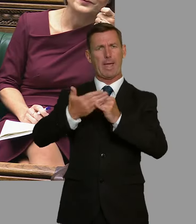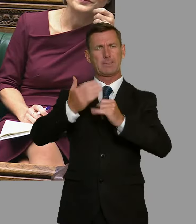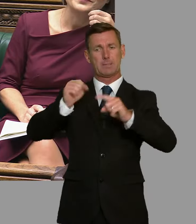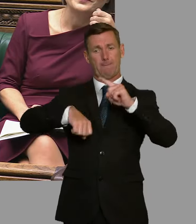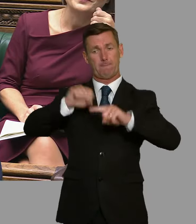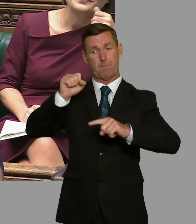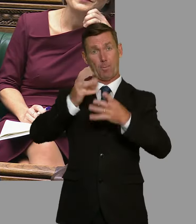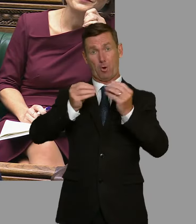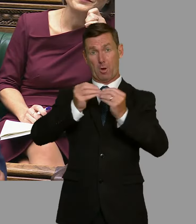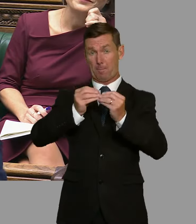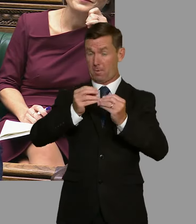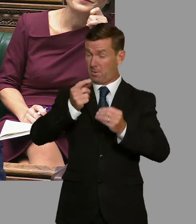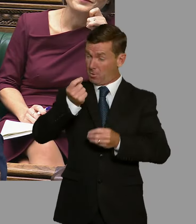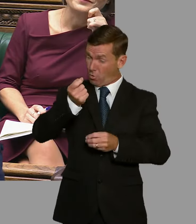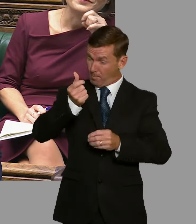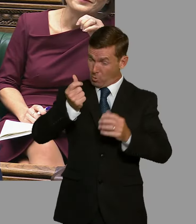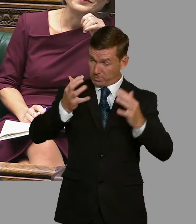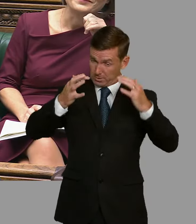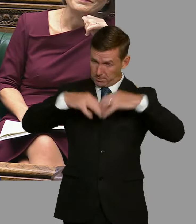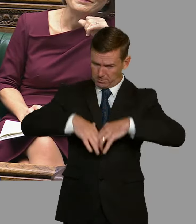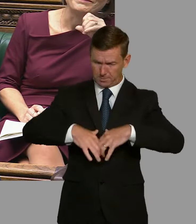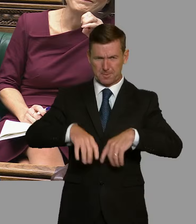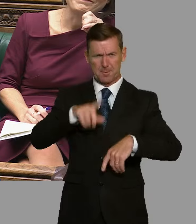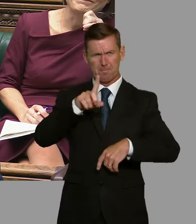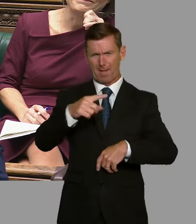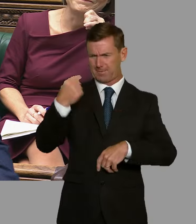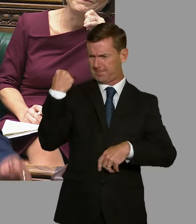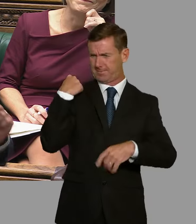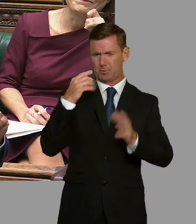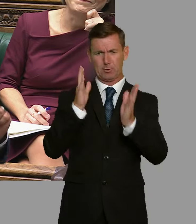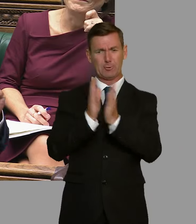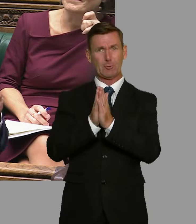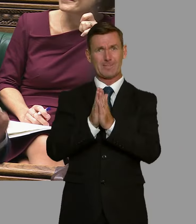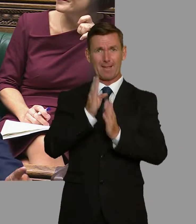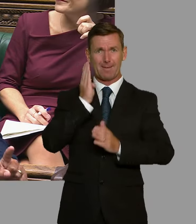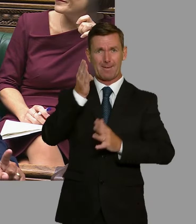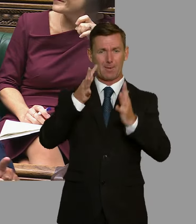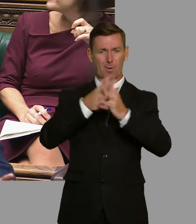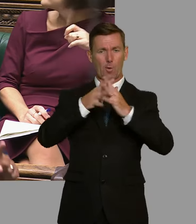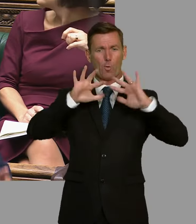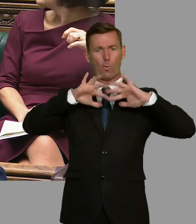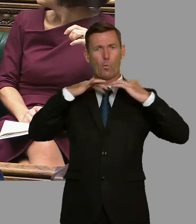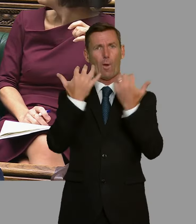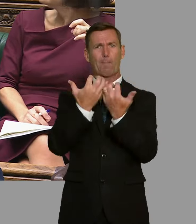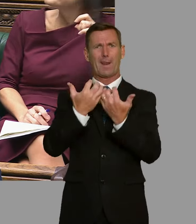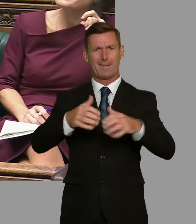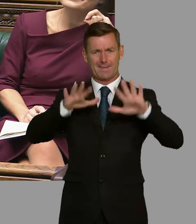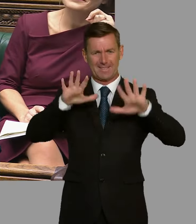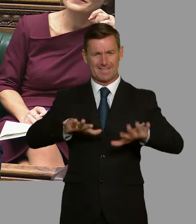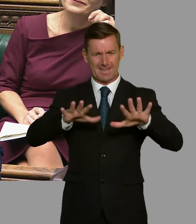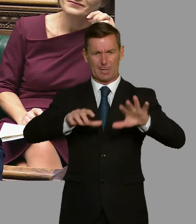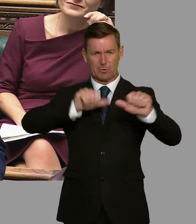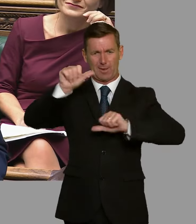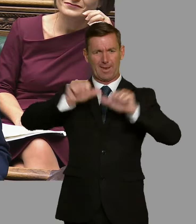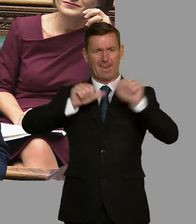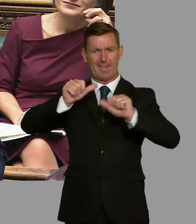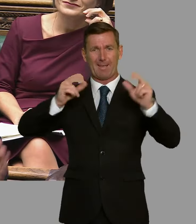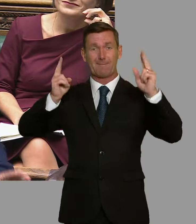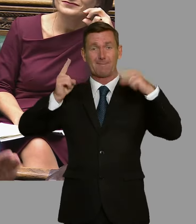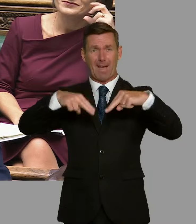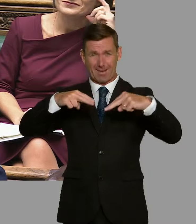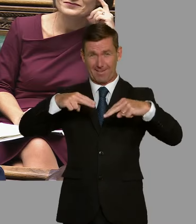made it to Wembley for the National League playoff finals. And despite being beaten by Oldham Athletic